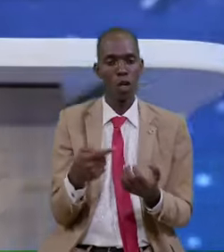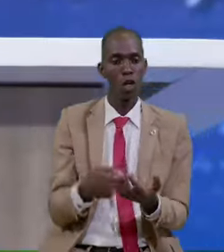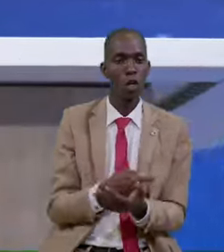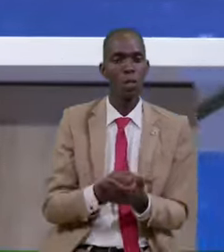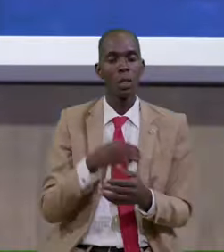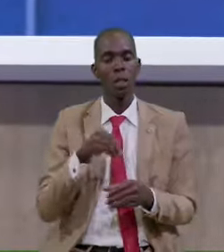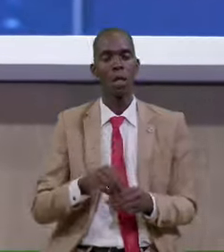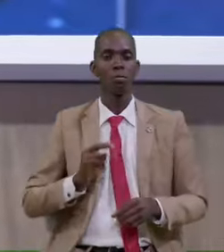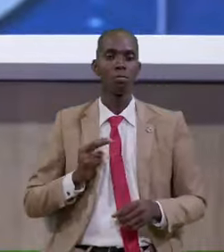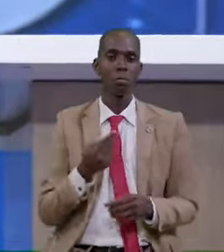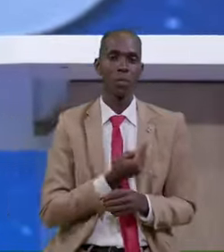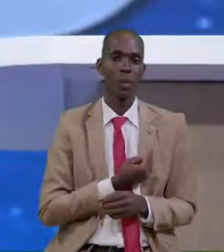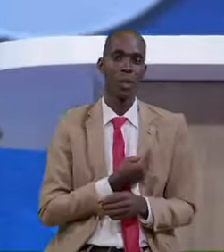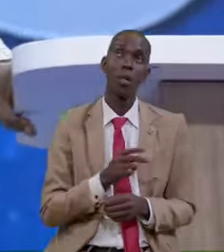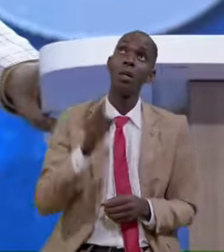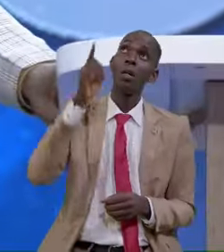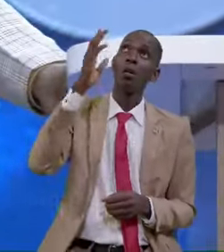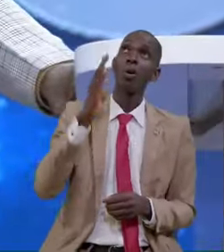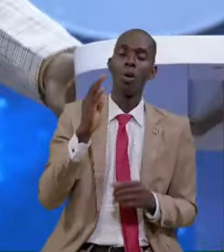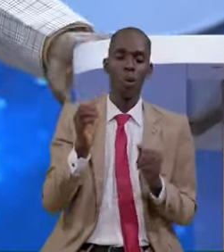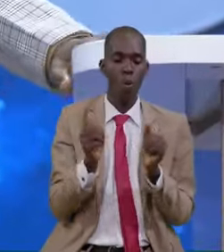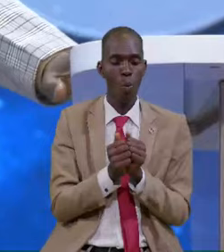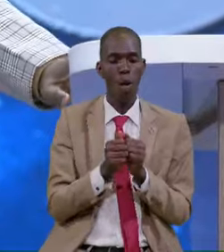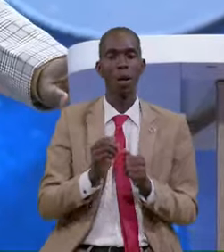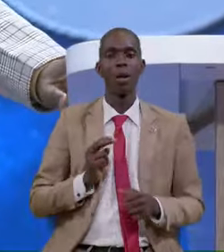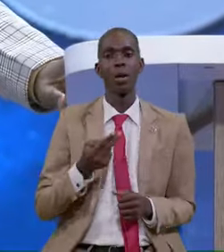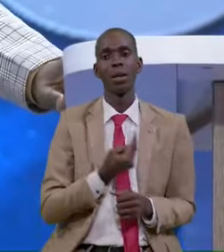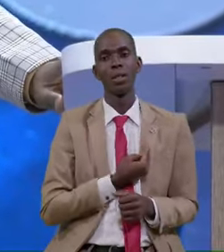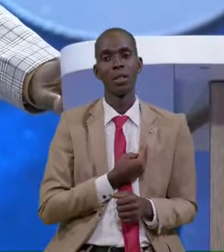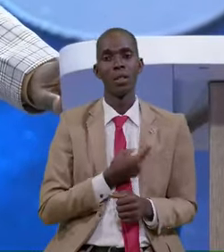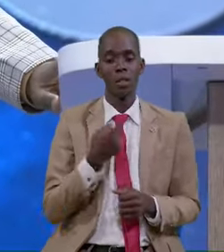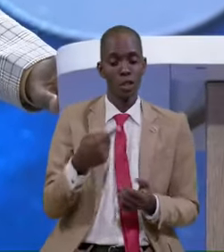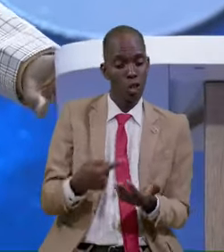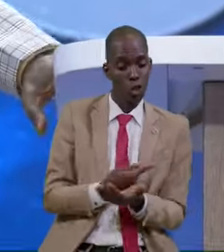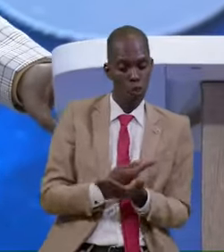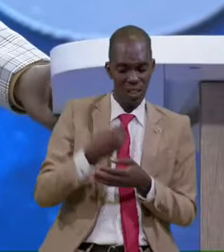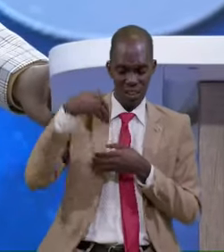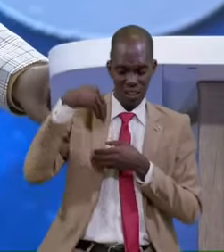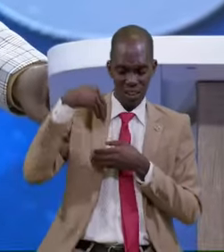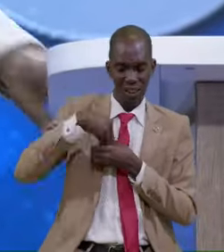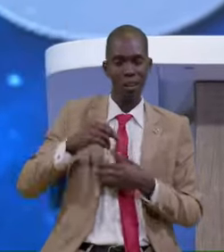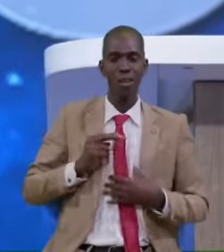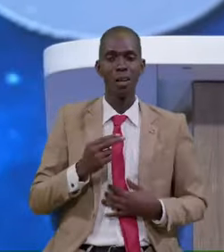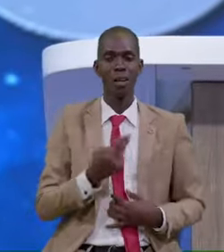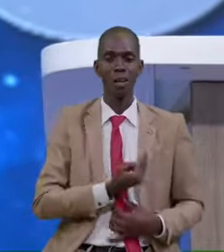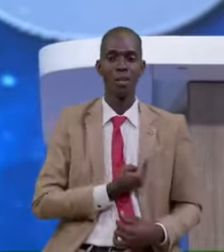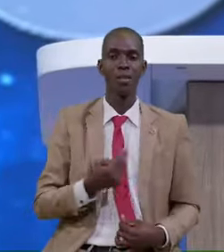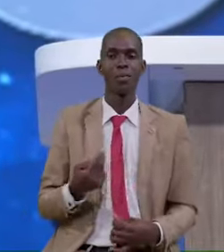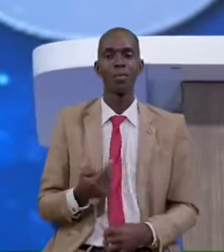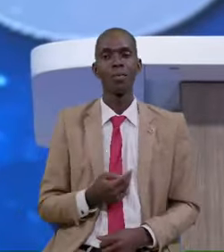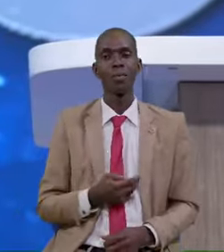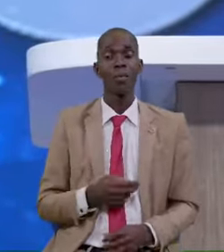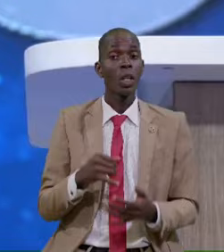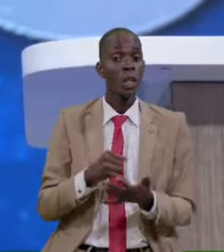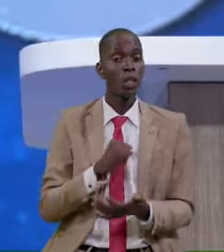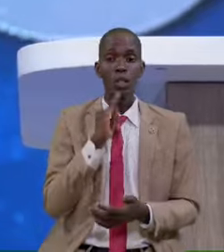us. God with us. The gospel in us. It's not good